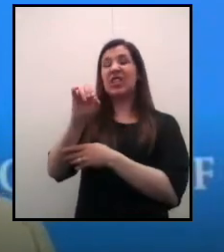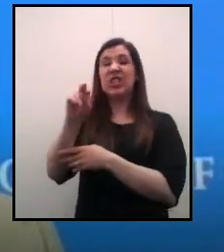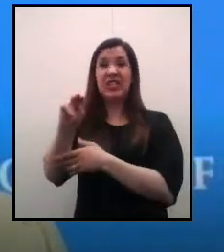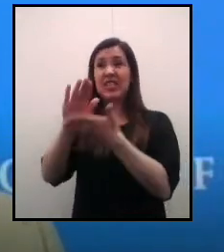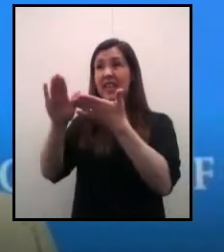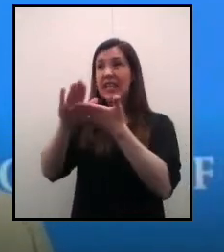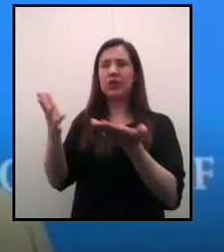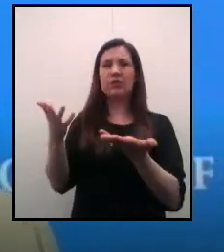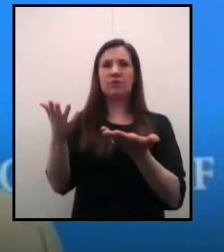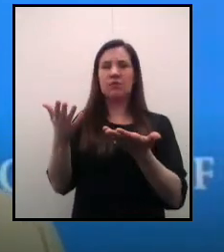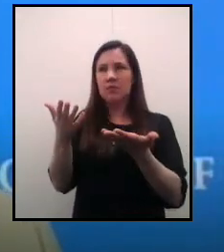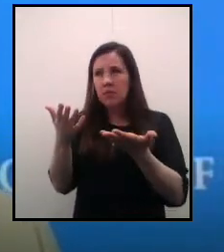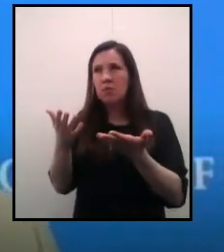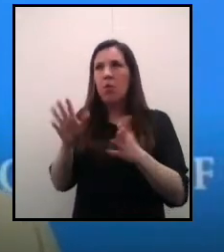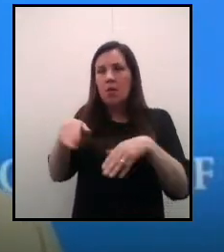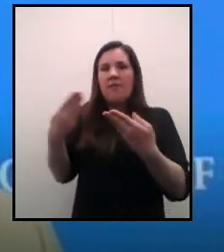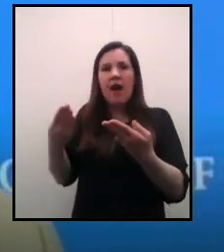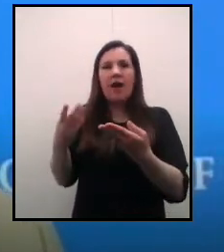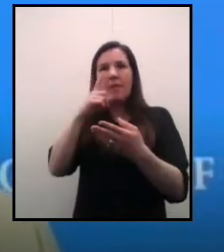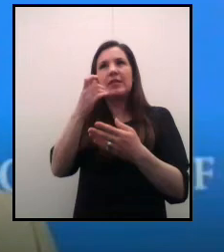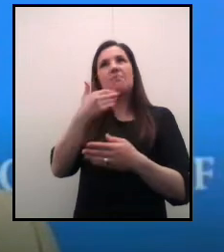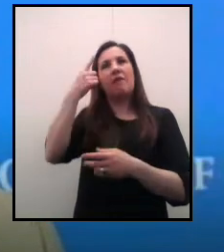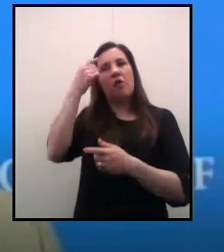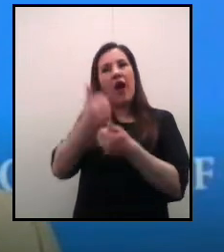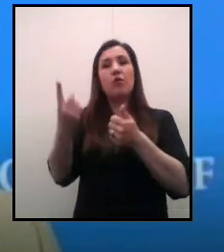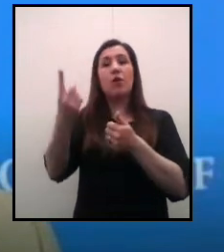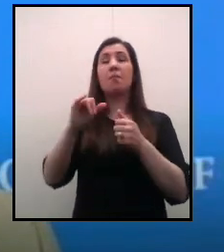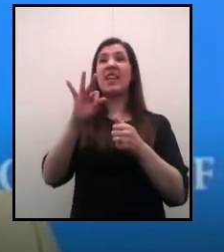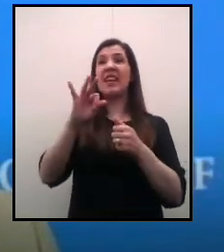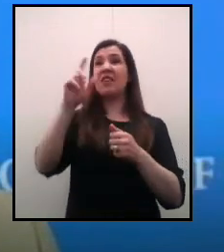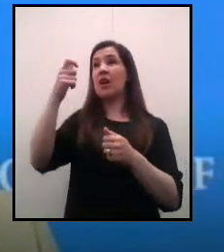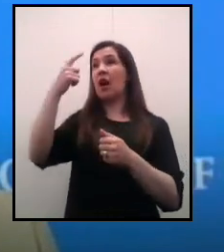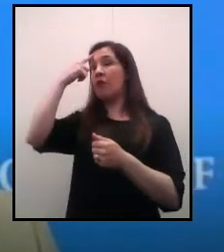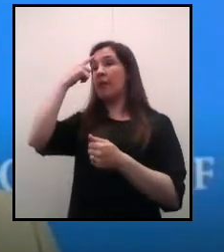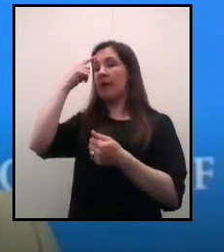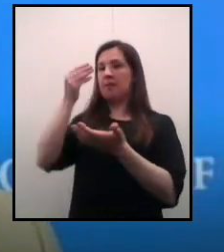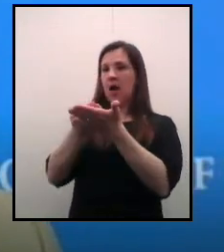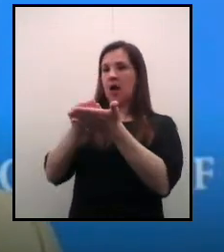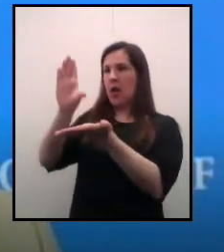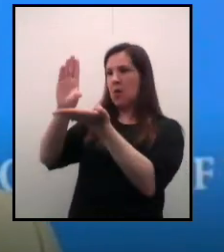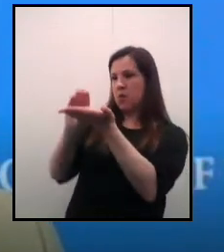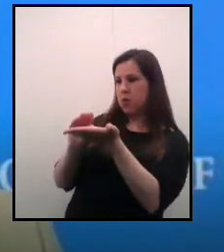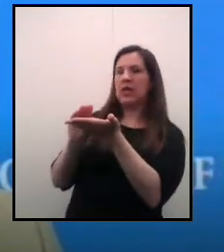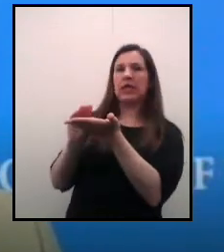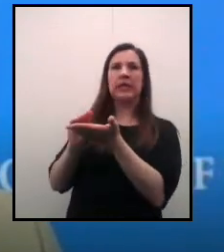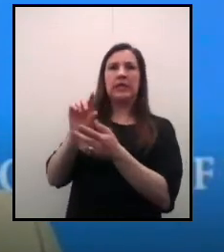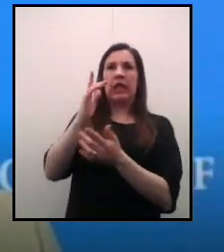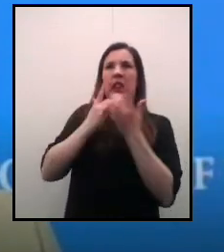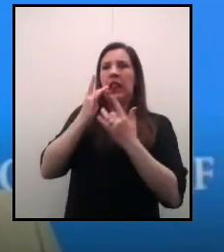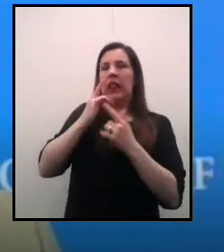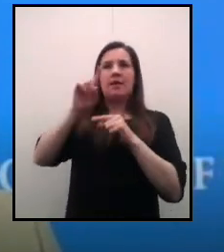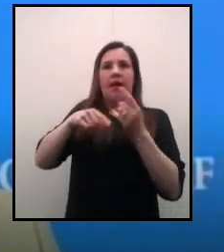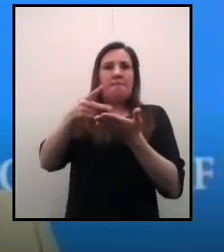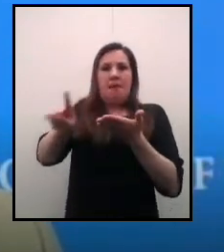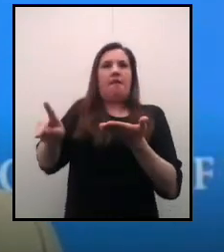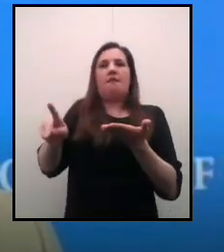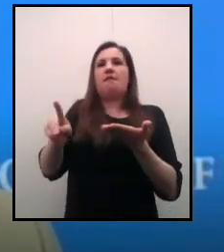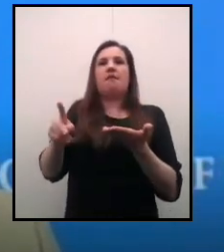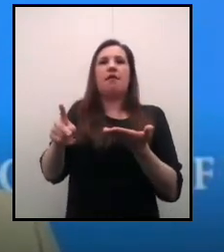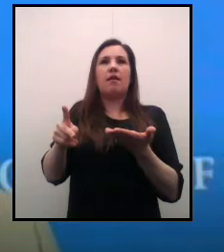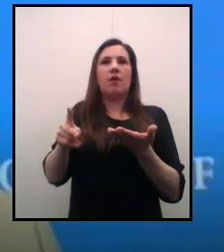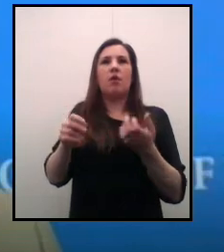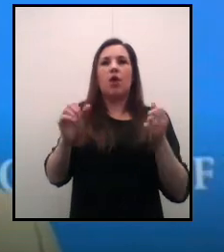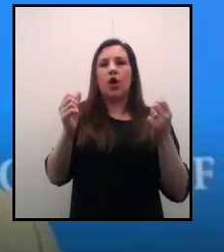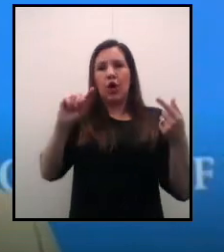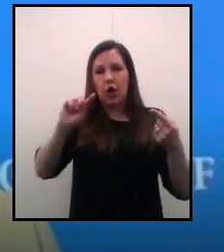all of us. But if we have to slash government because we don't have the ability to pay for our expenditures due to lost revenues, we're